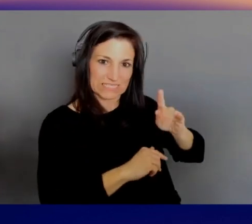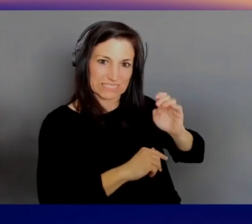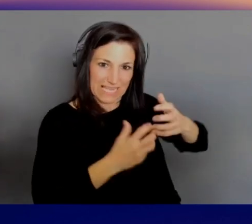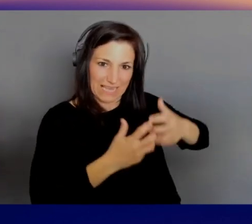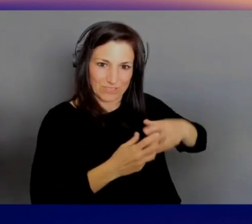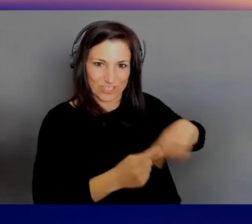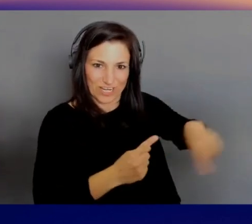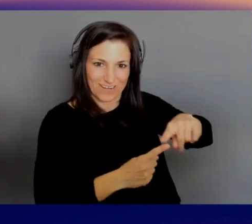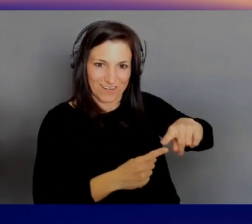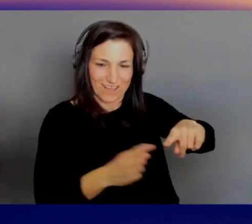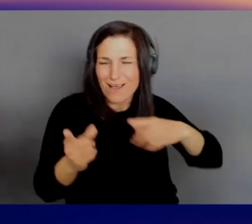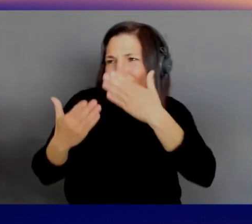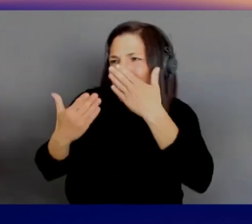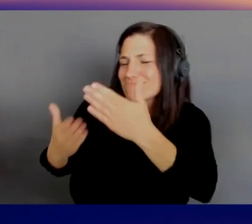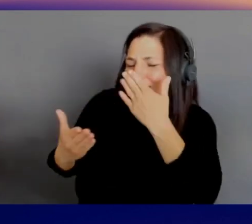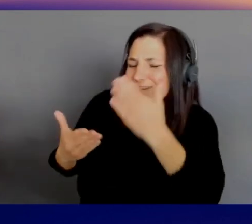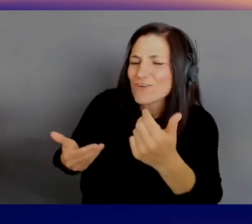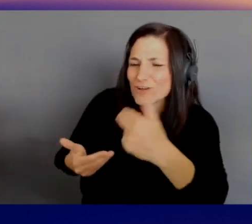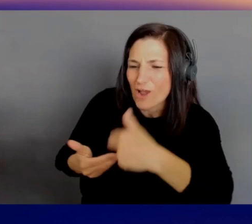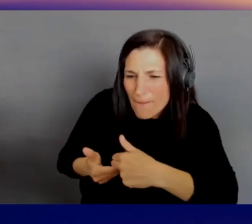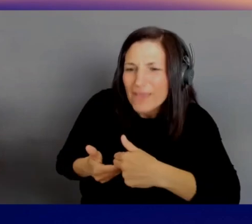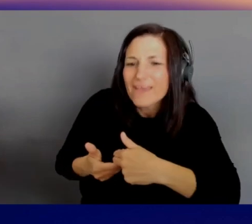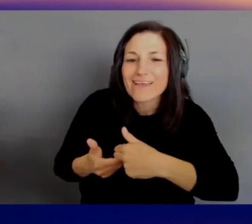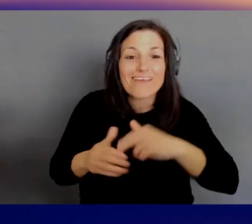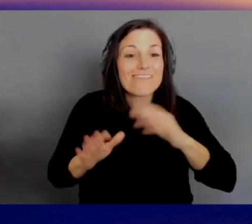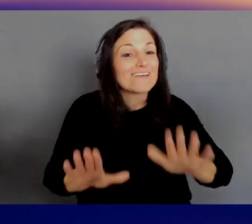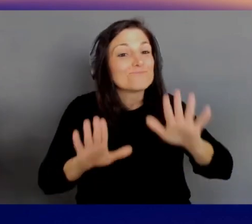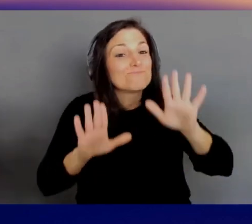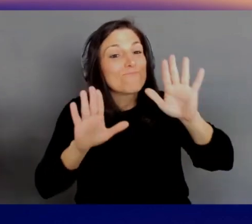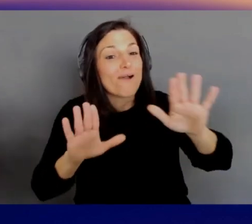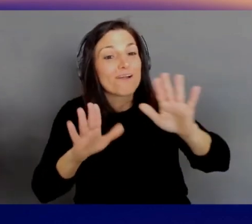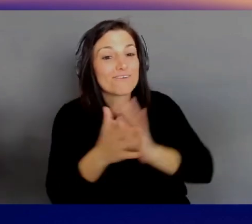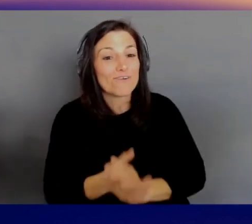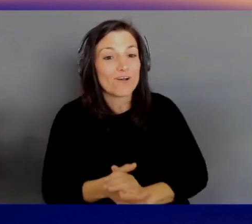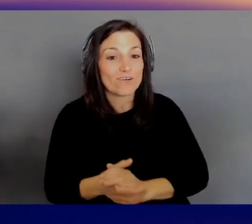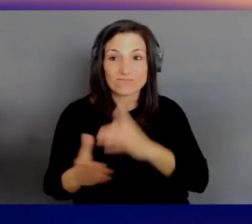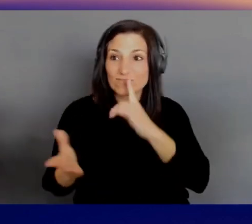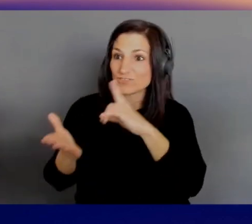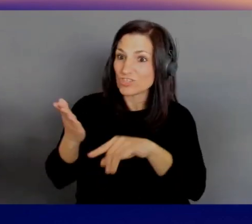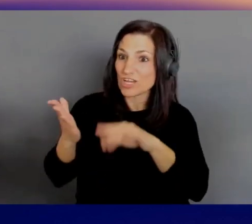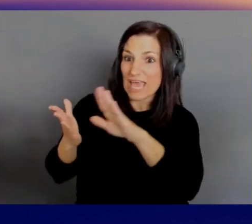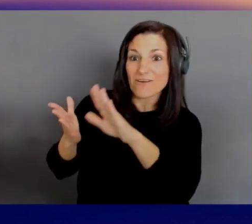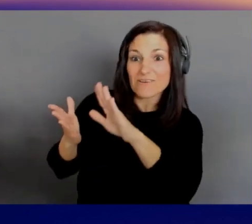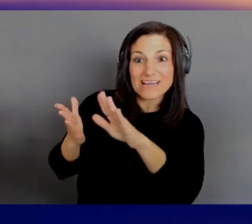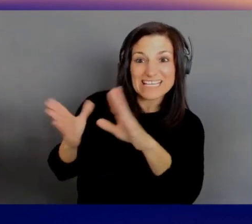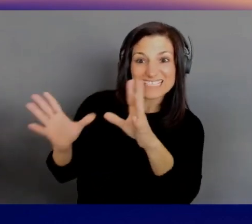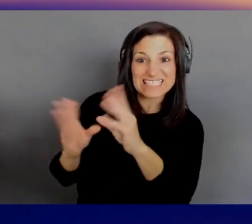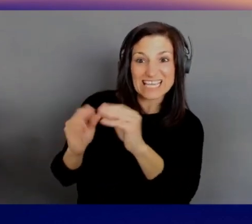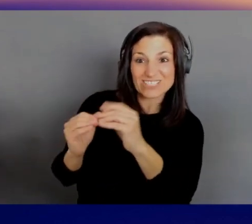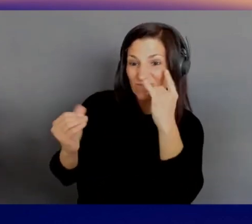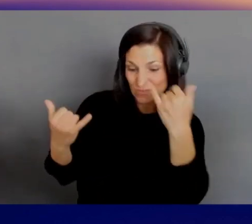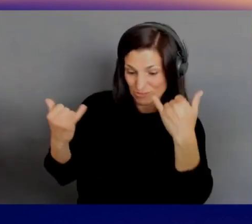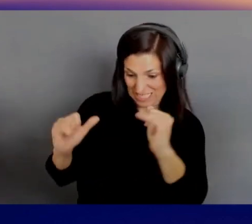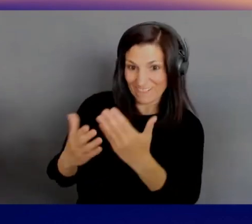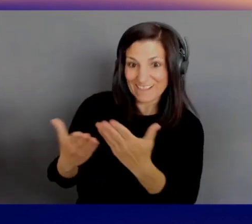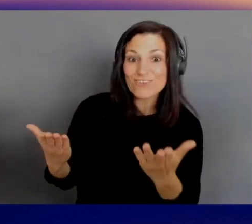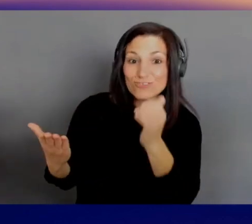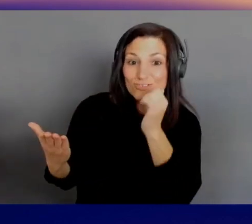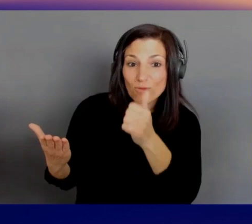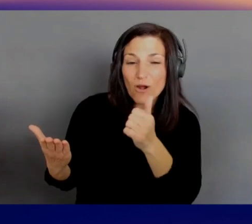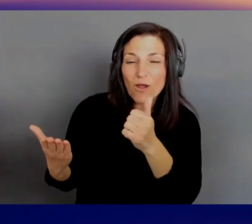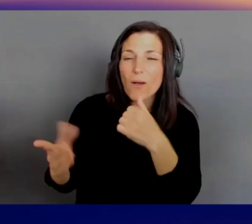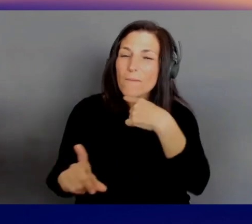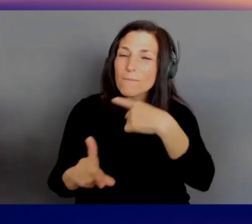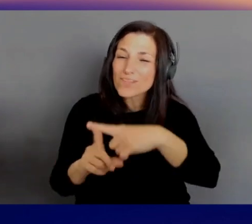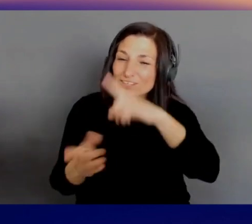Thank you for coming on. That's wonderful. Go check out Daraj's session if you're here. Yeah. Go check out those resources also